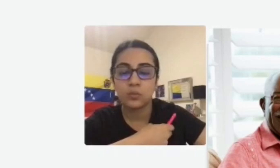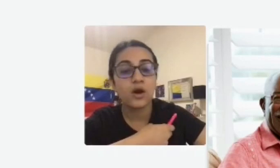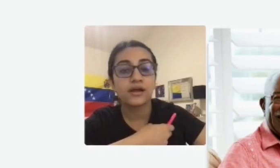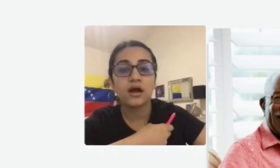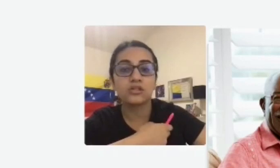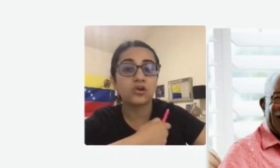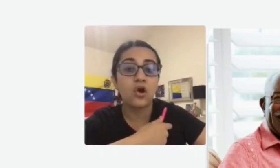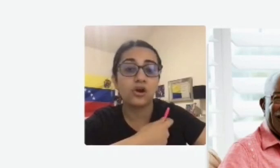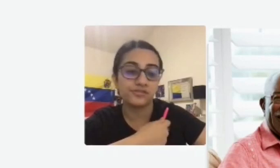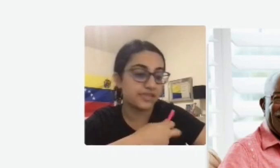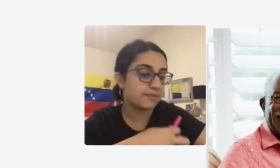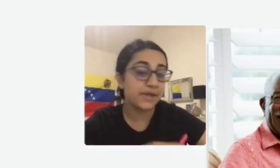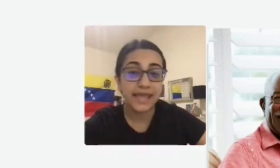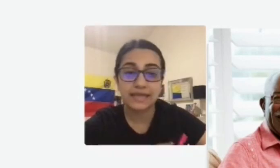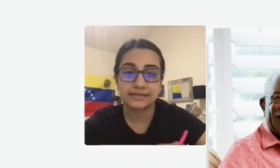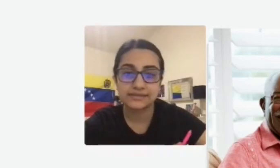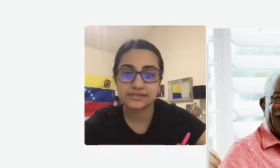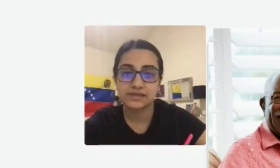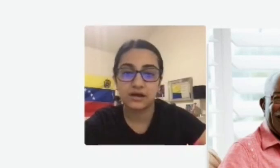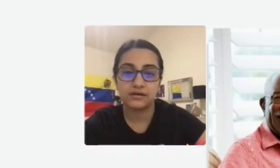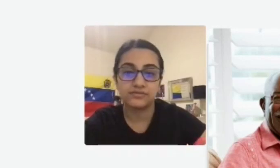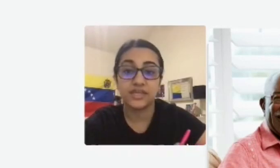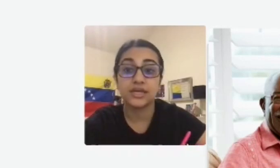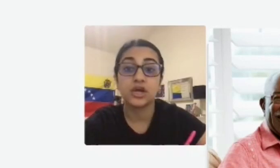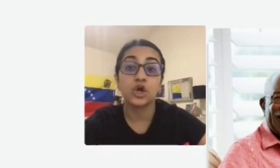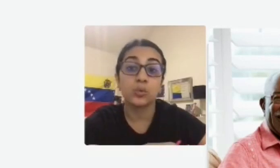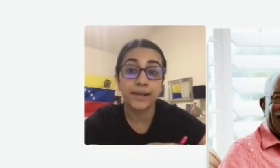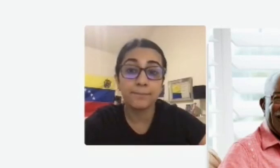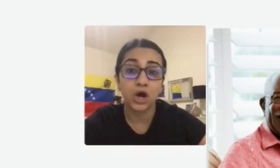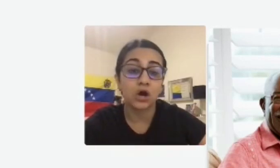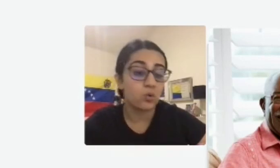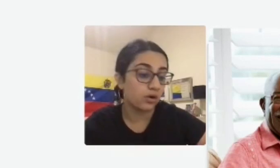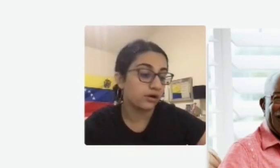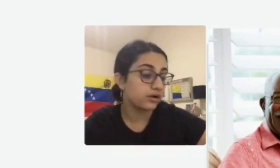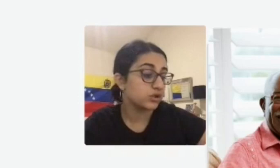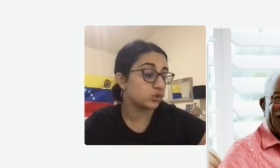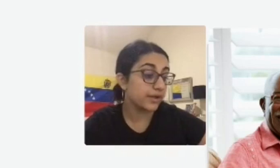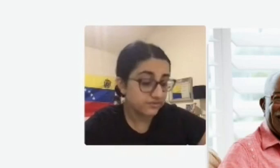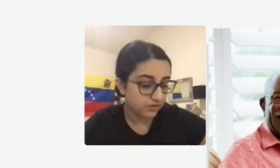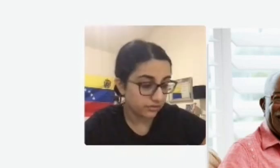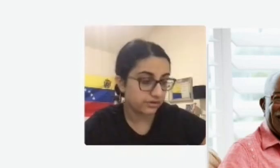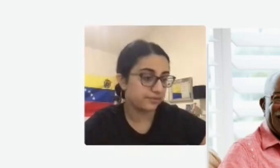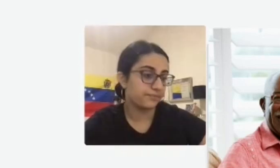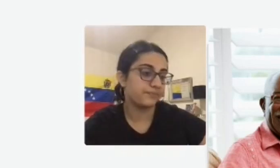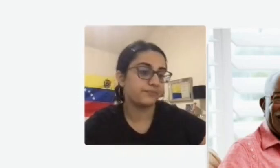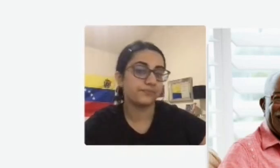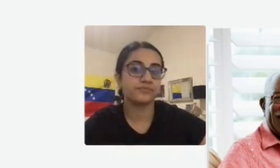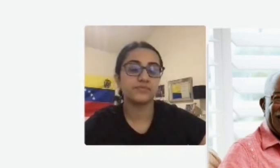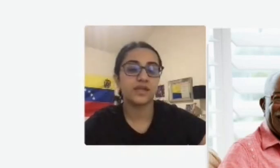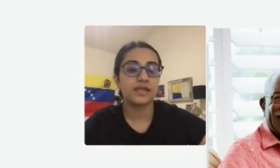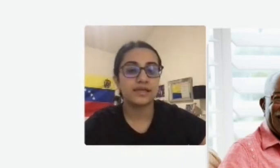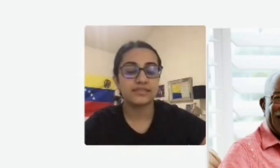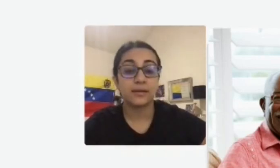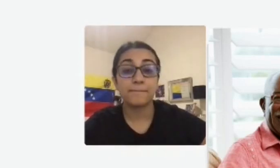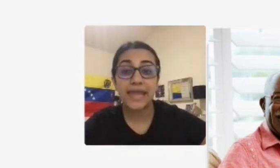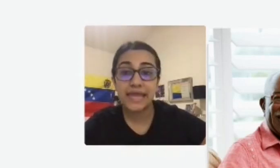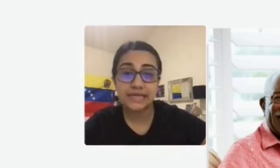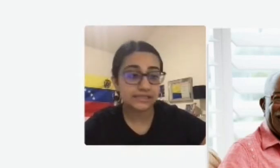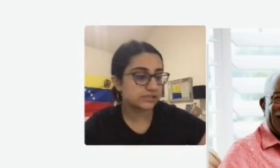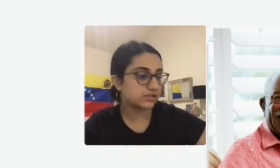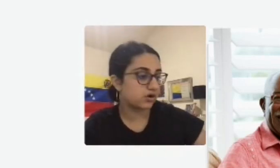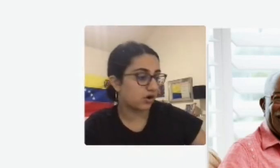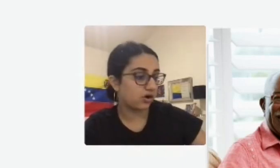And what color are the pants of the grandpa or grandfather?